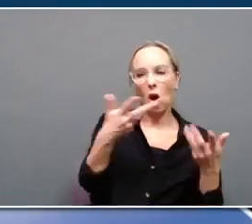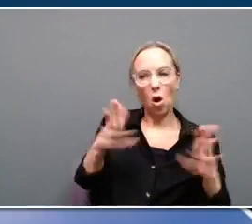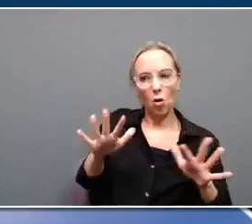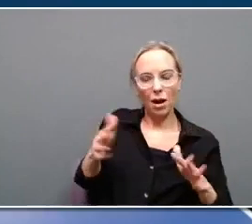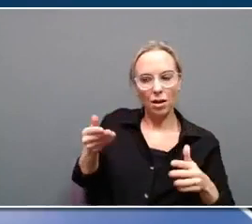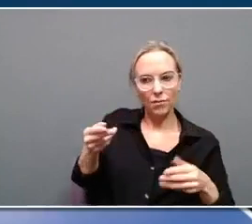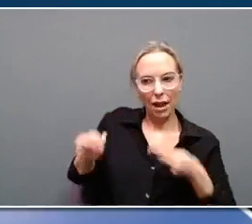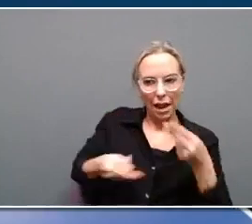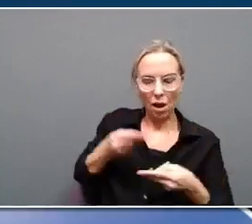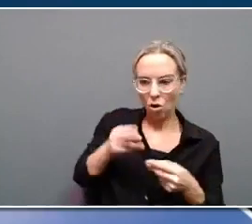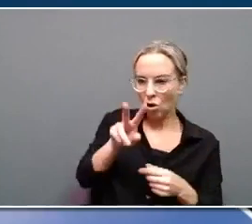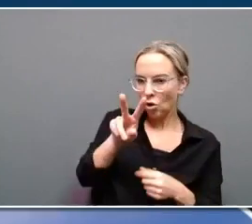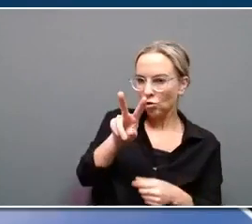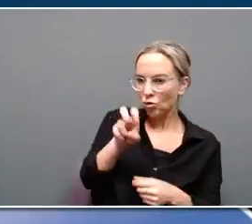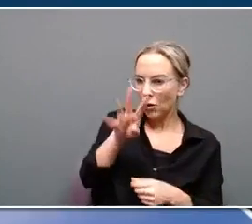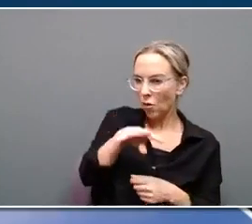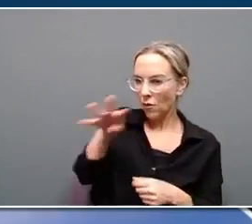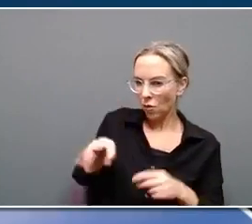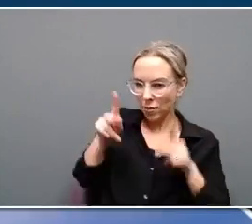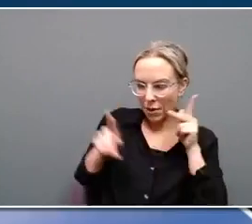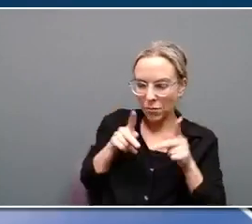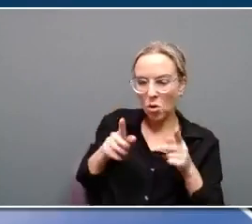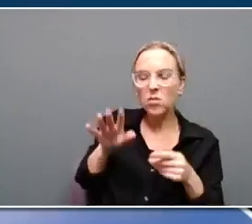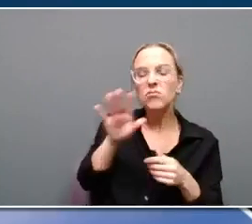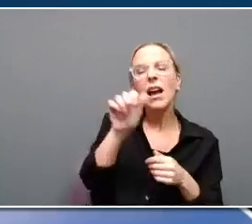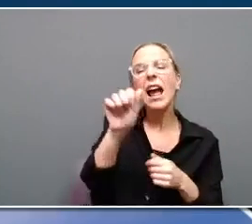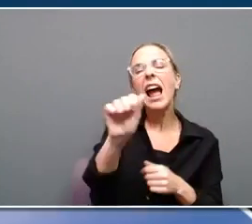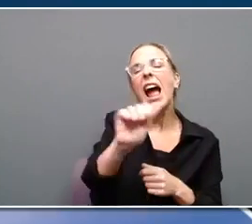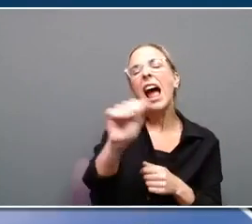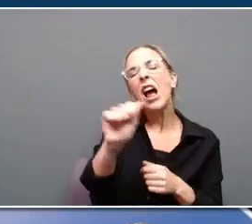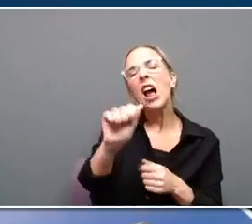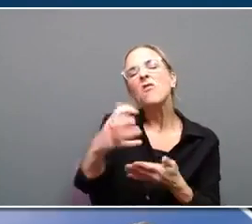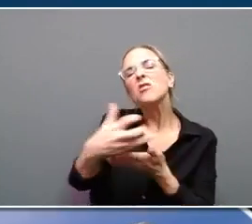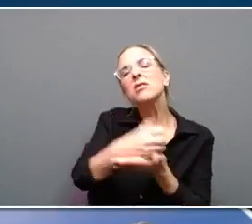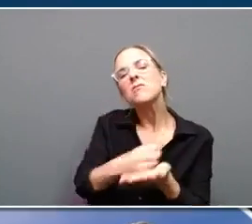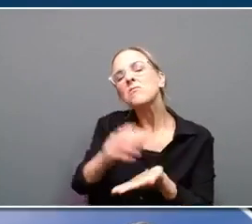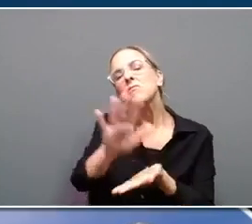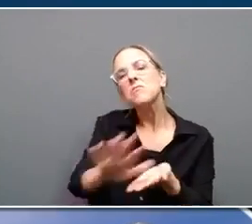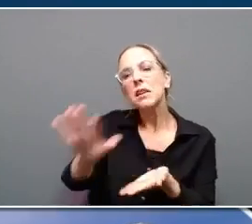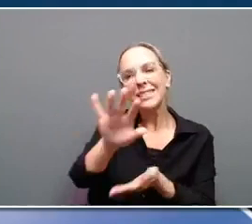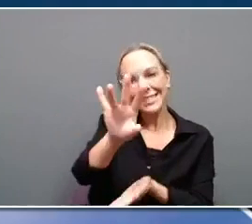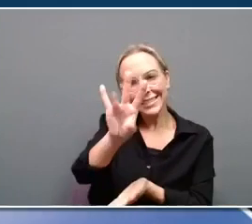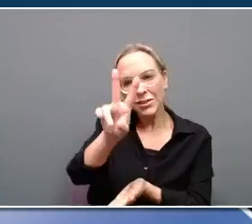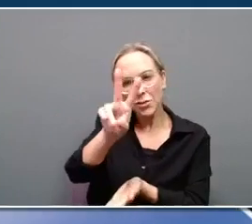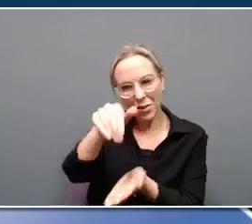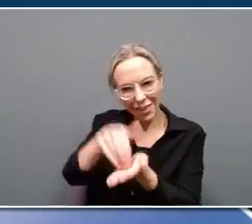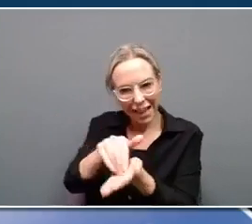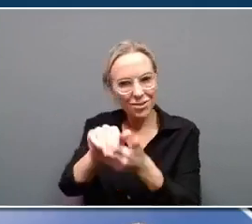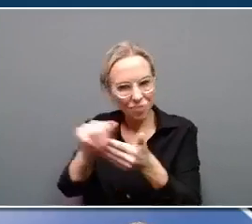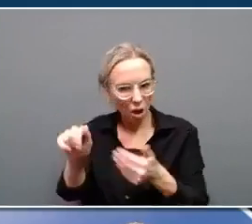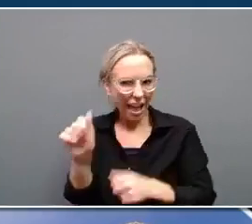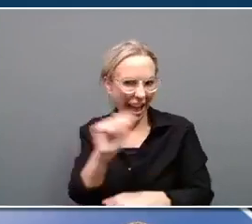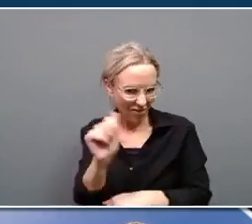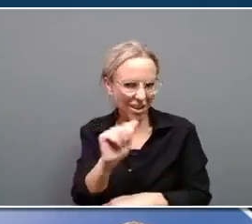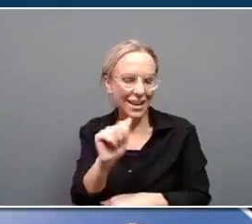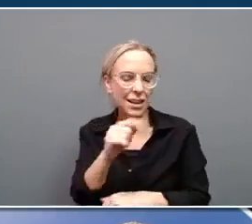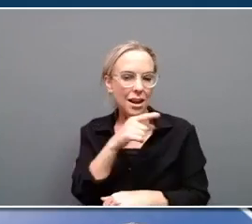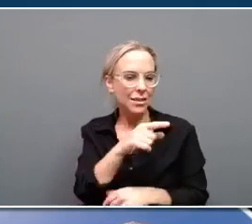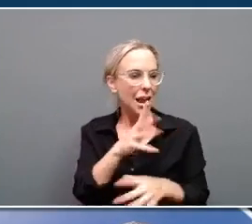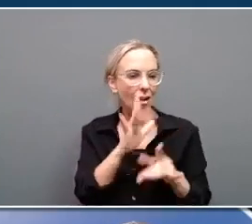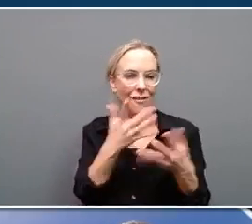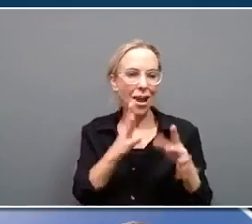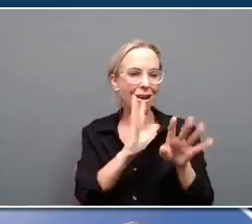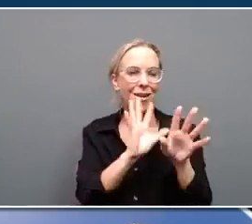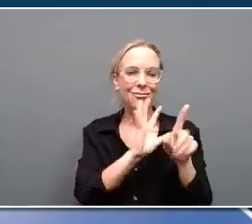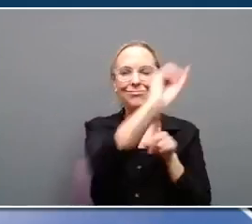and the average annual compensation for them is more than $72,000. They are currently exceeding both the job and the